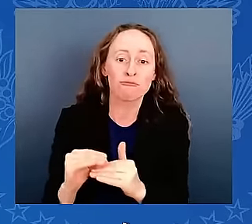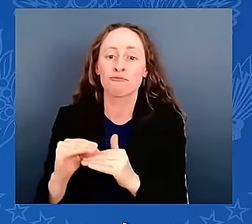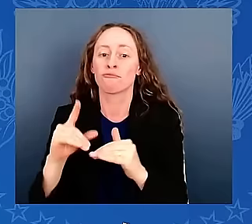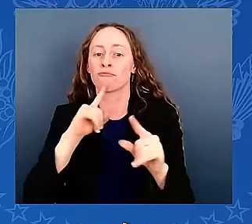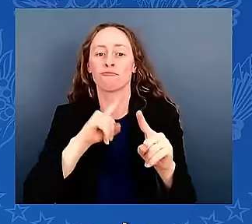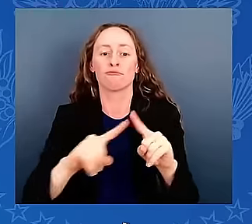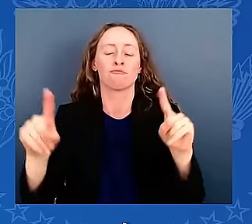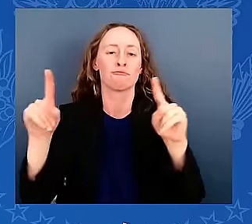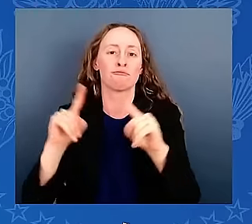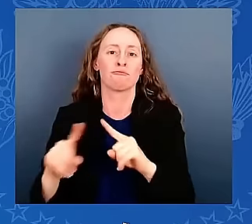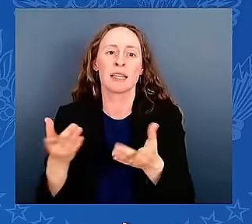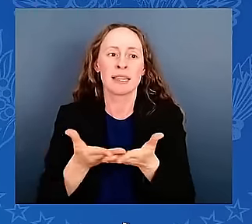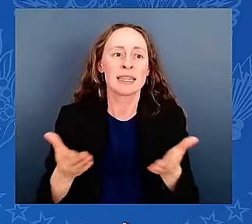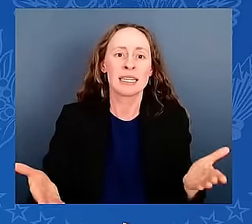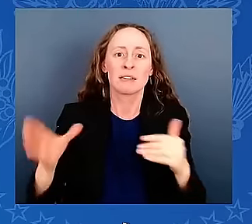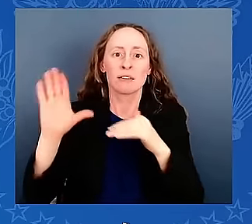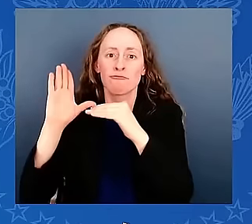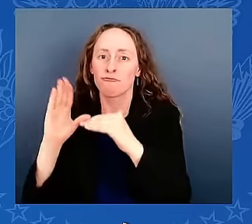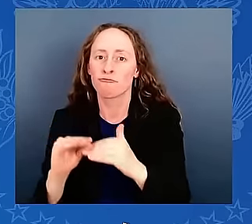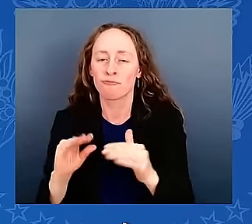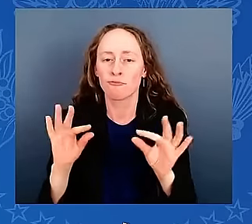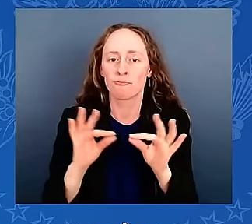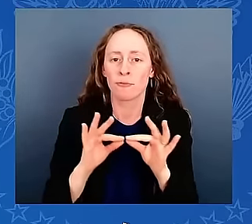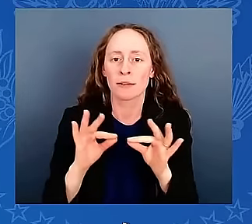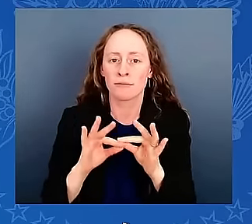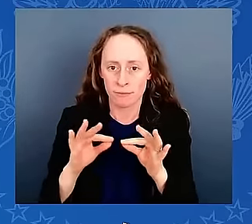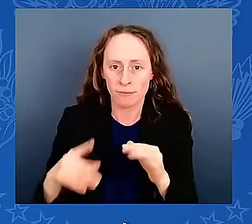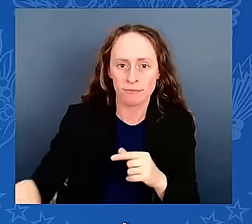policies will cause a recession. No,